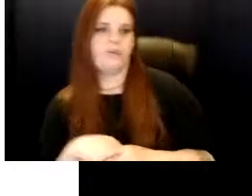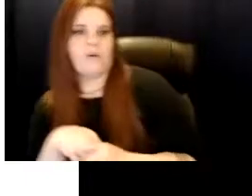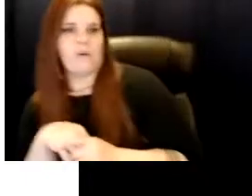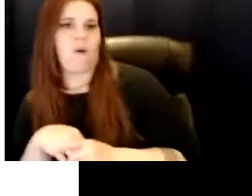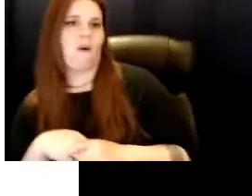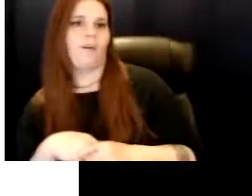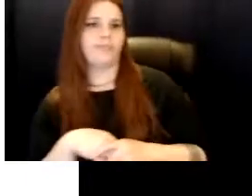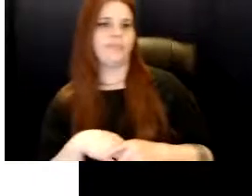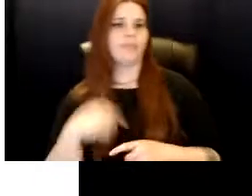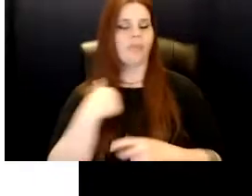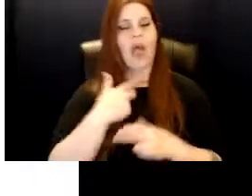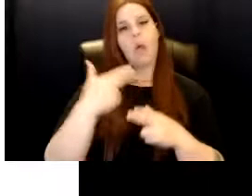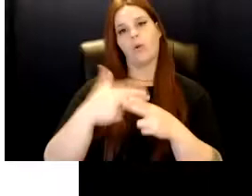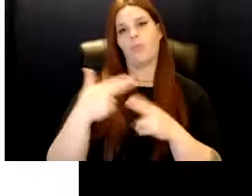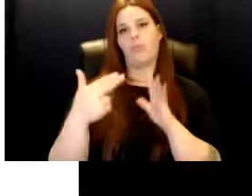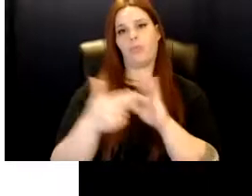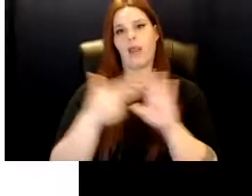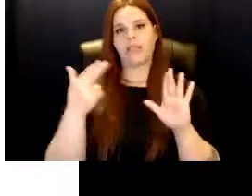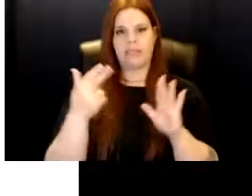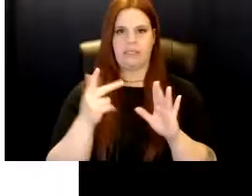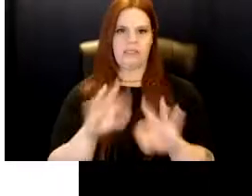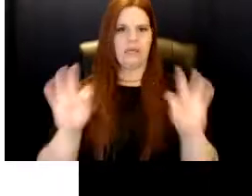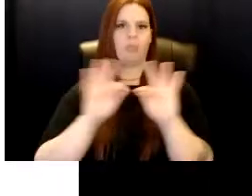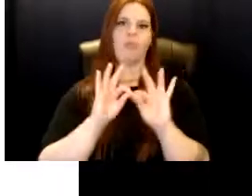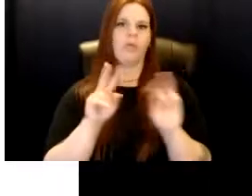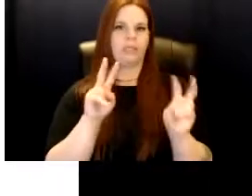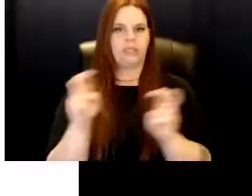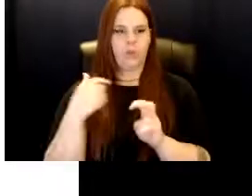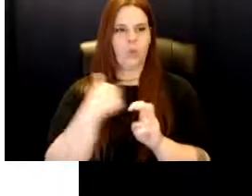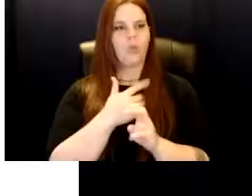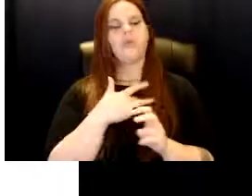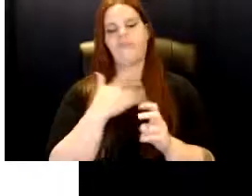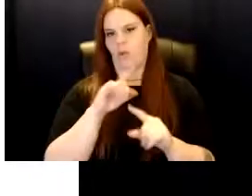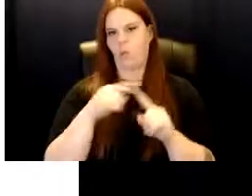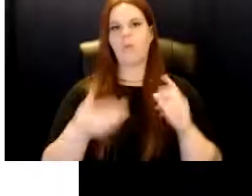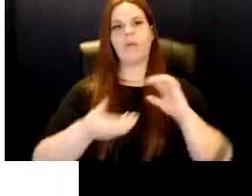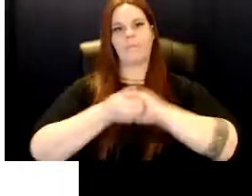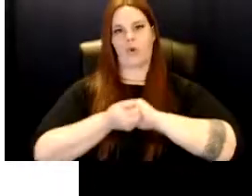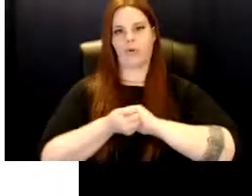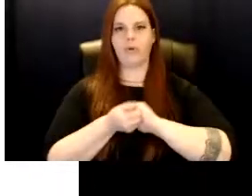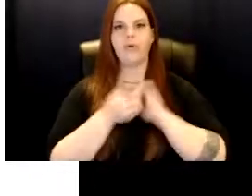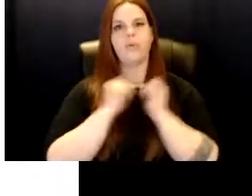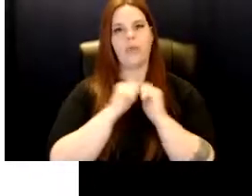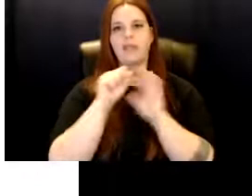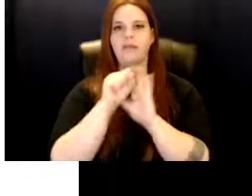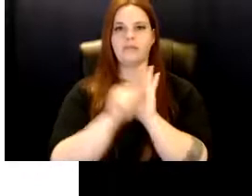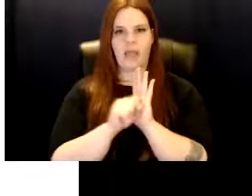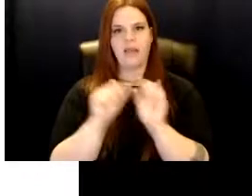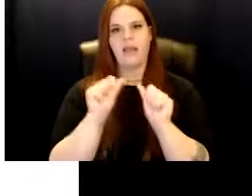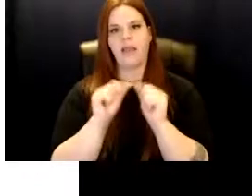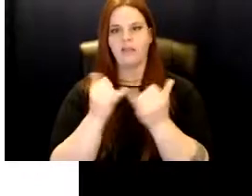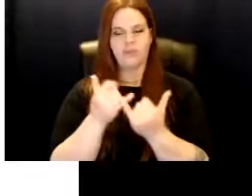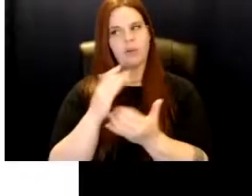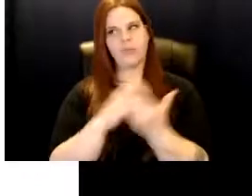Our branding is an important issue. We feel that when we partner with, let's say, with a state agency or some other